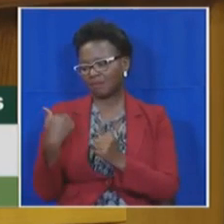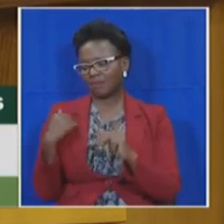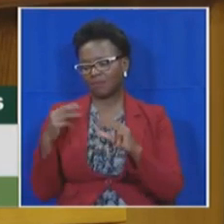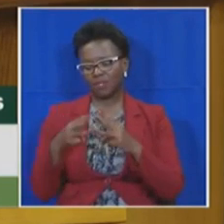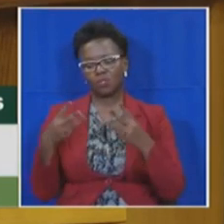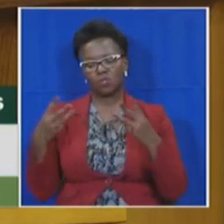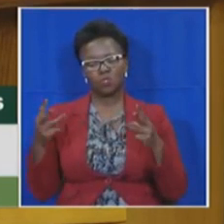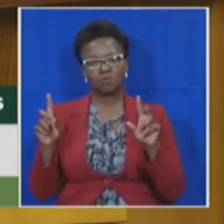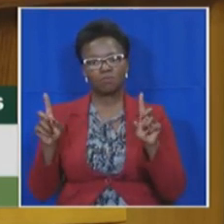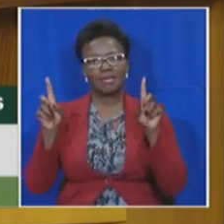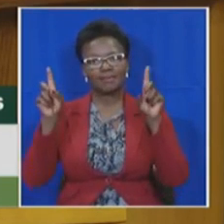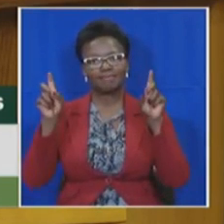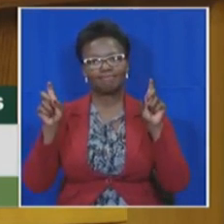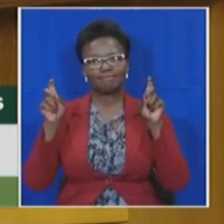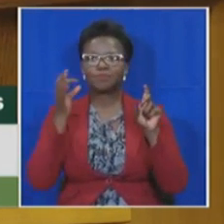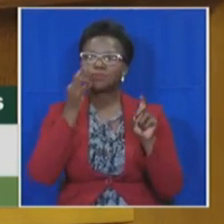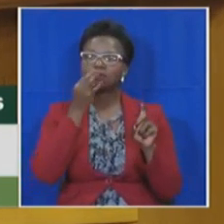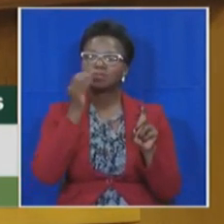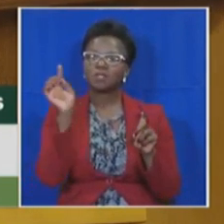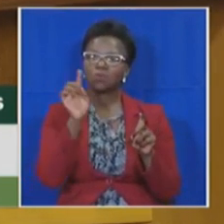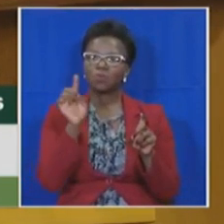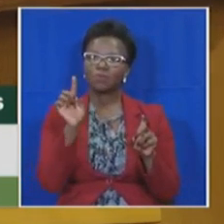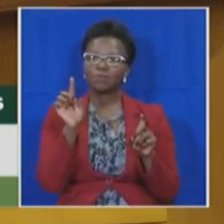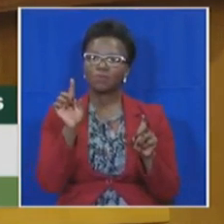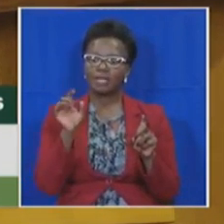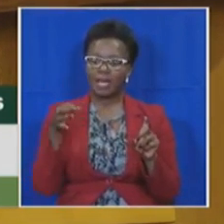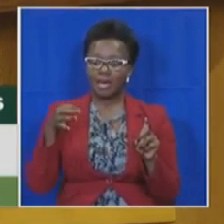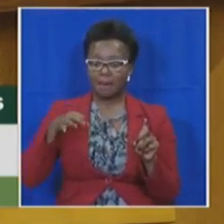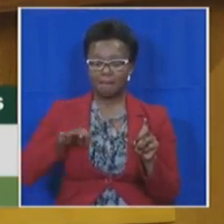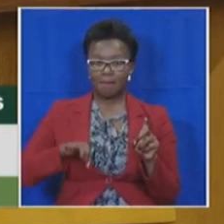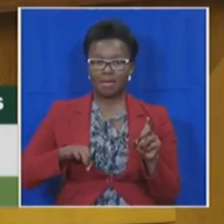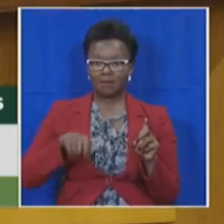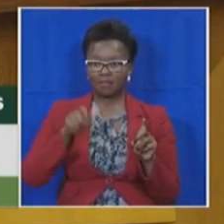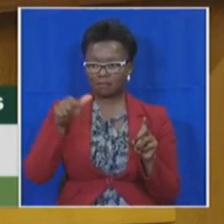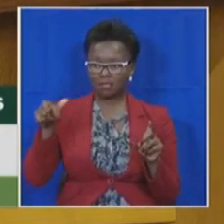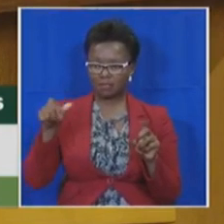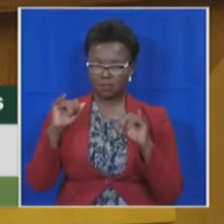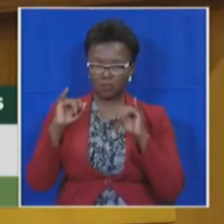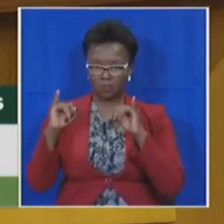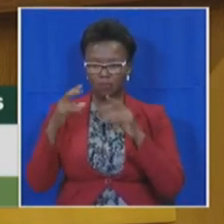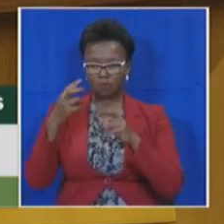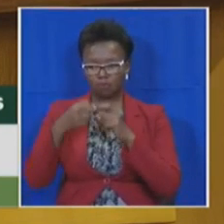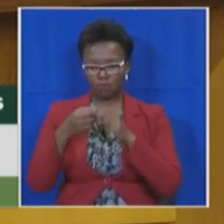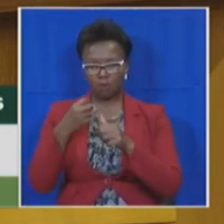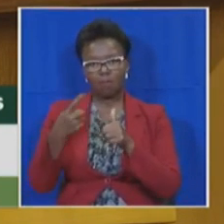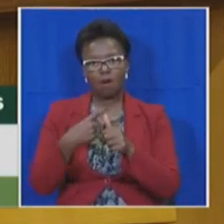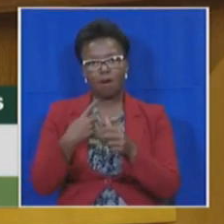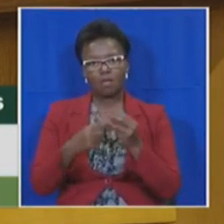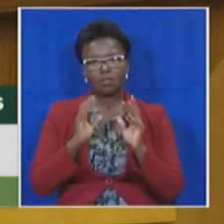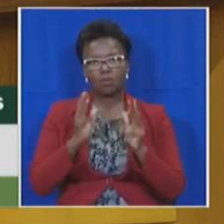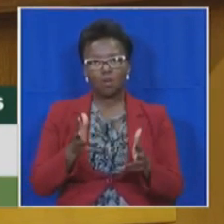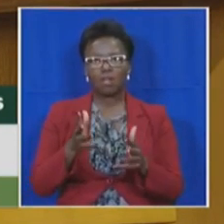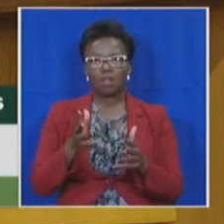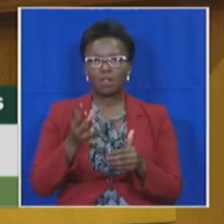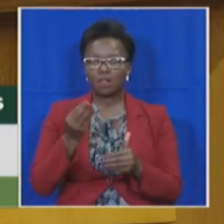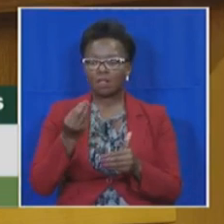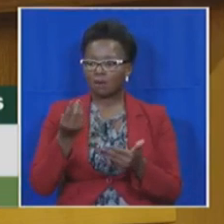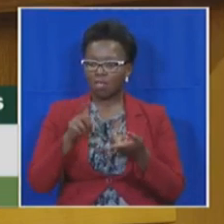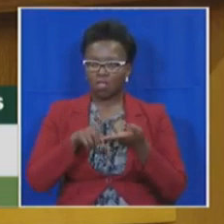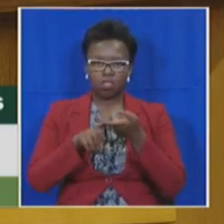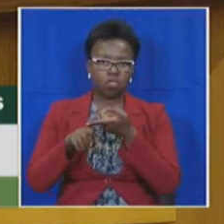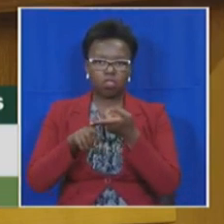headlines, which say beneficiaries in disaster countdown, welfare cliffhanger, D-Day